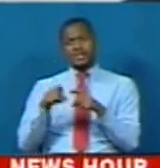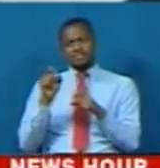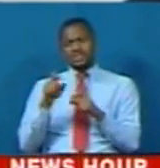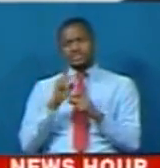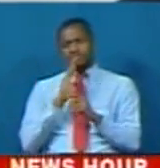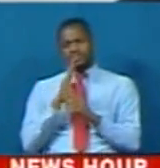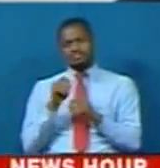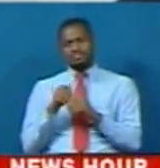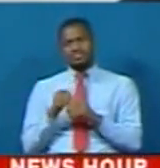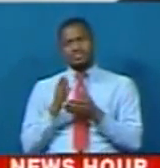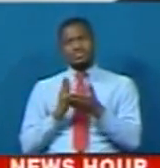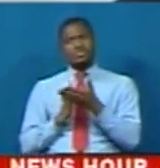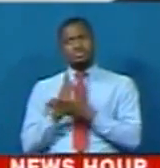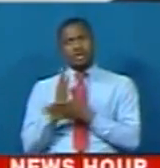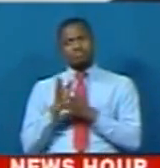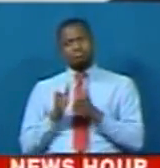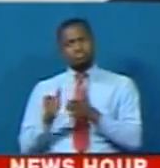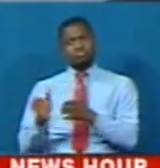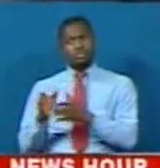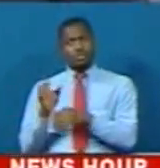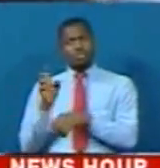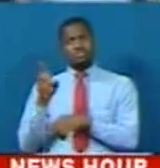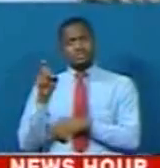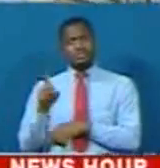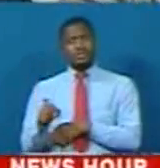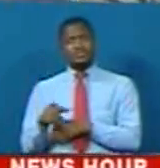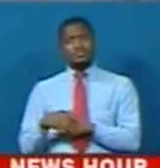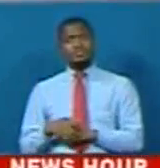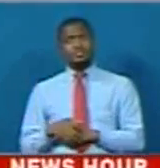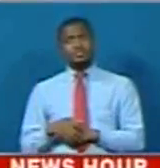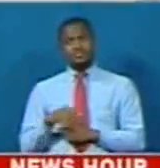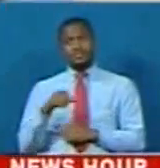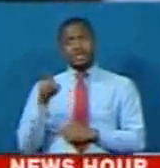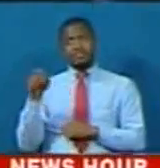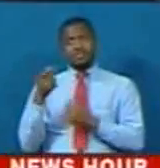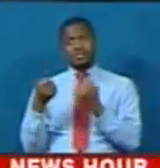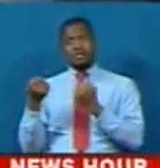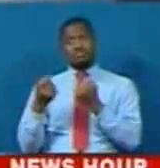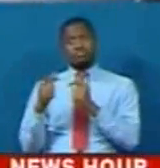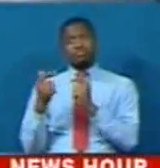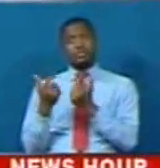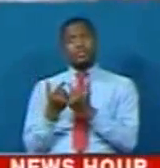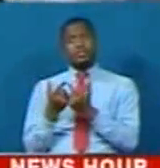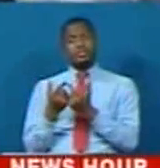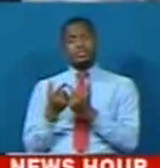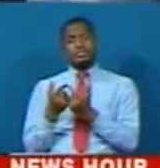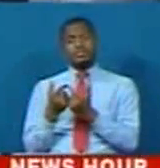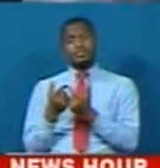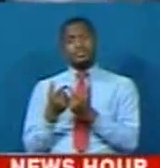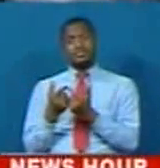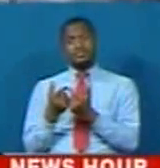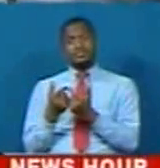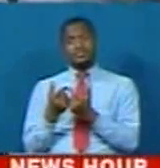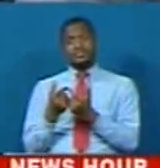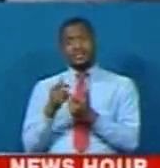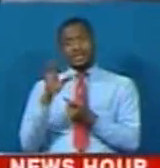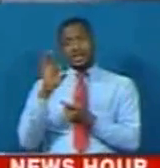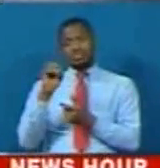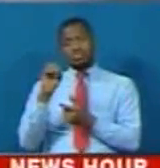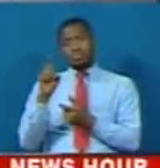a very, very methodical fashion. The Ashok Leyland Falcon, Eagle and